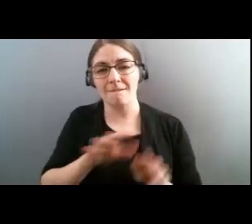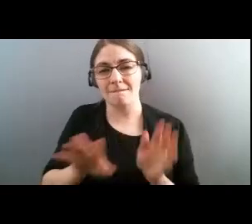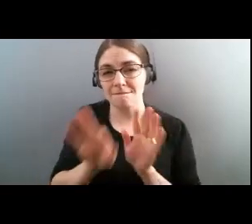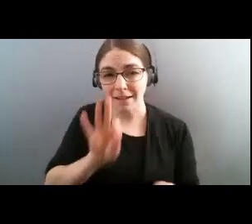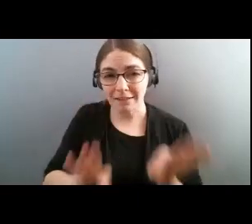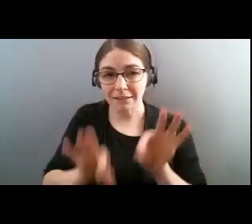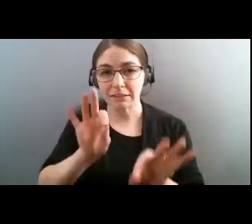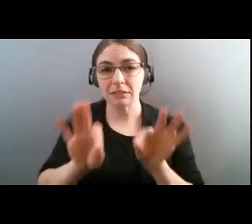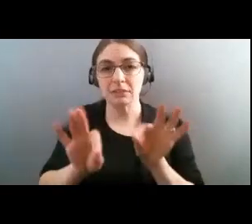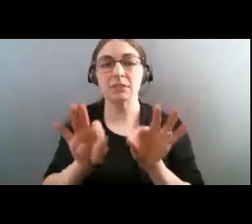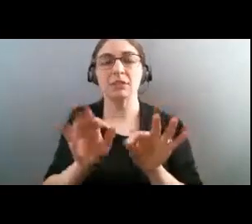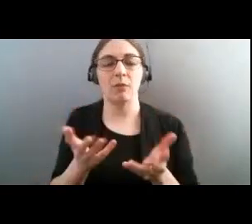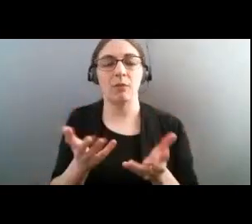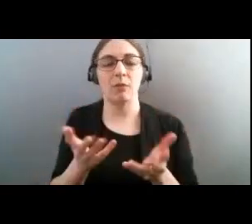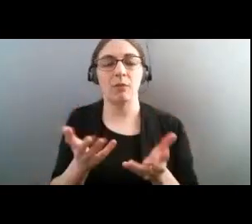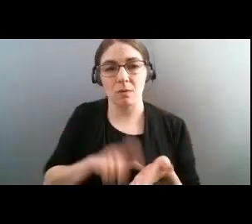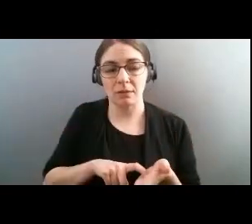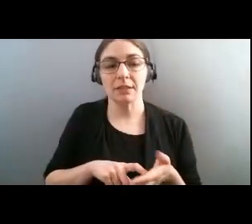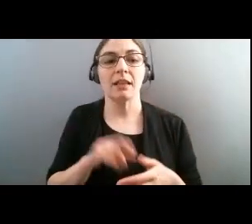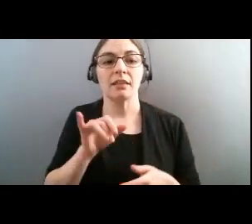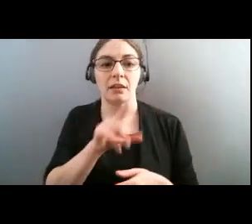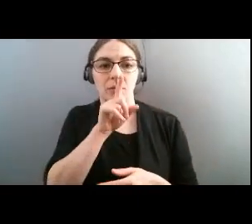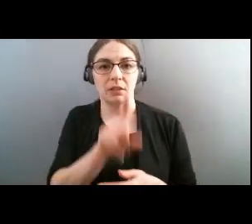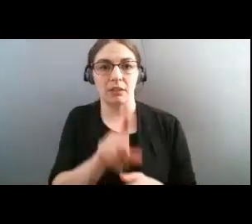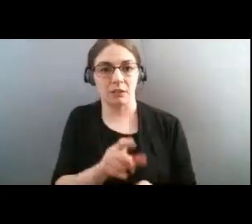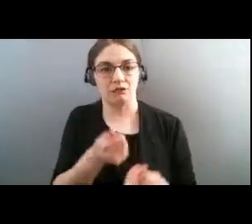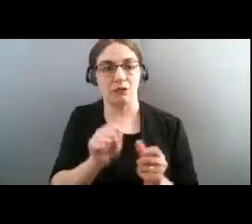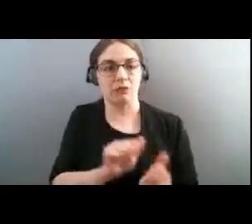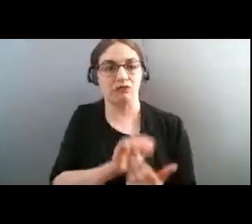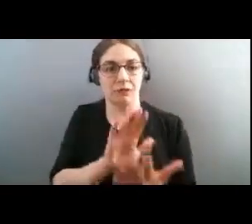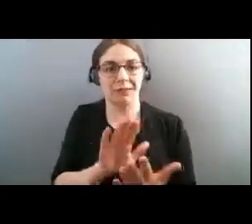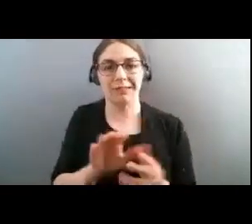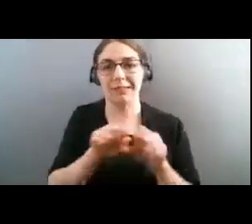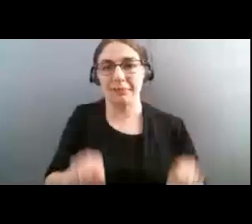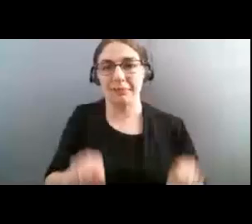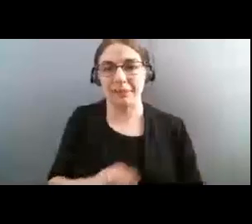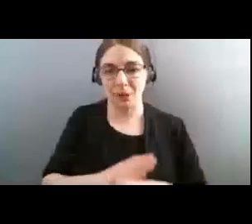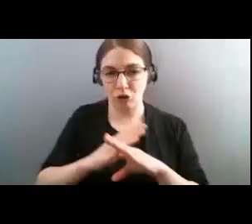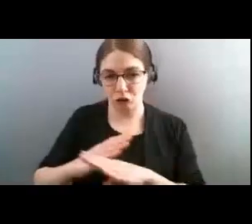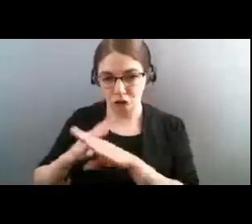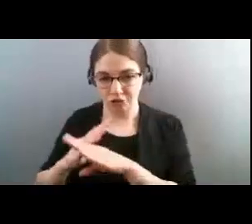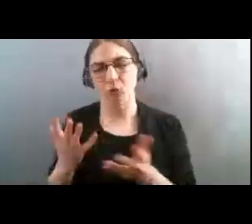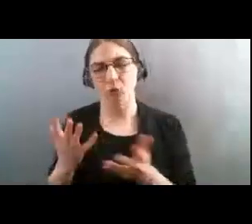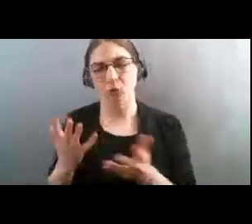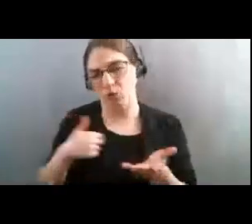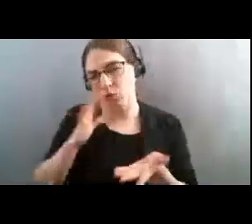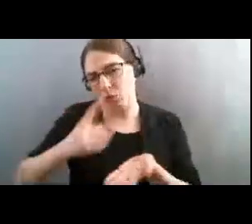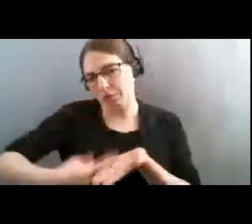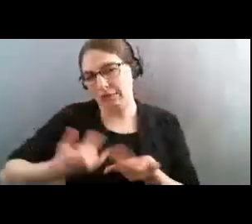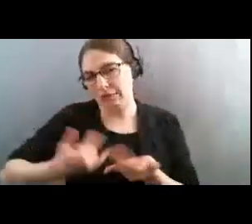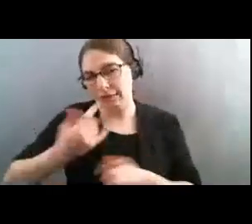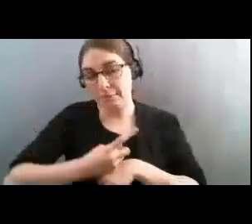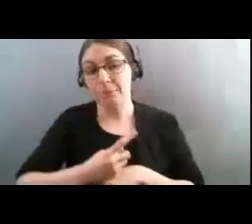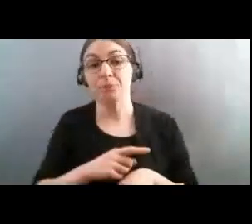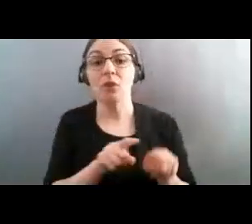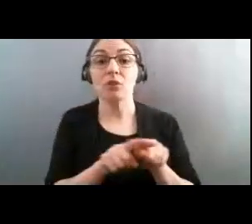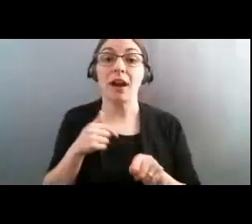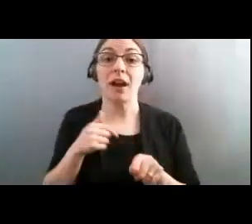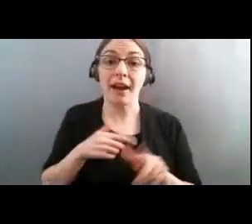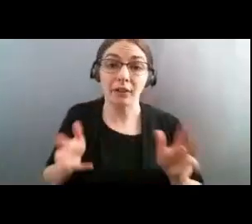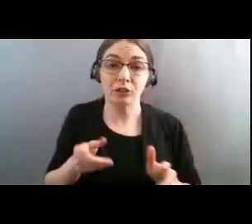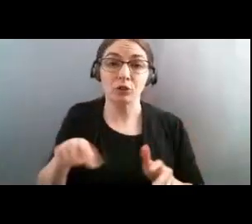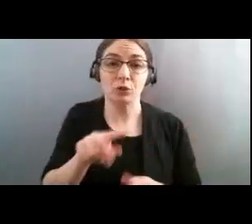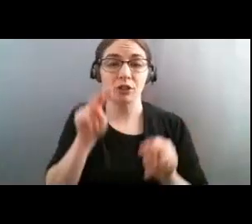systemic barriers, some of which we're talking about today. And while you're there, I encourage you to look at our Information Access Champions